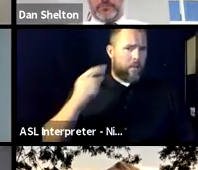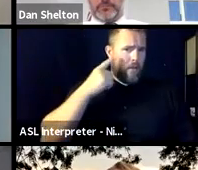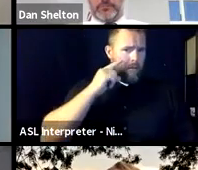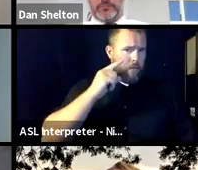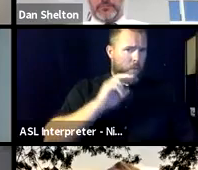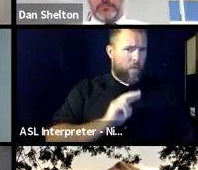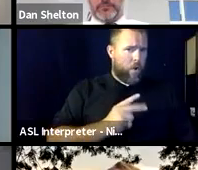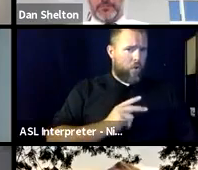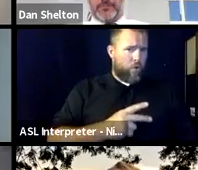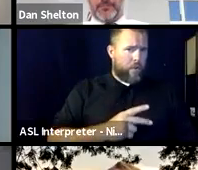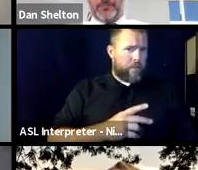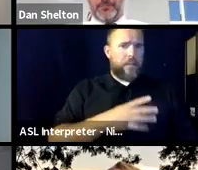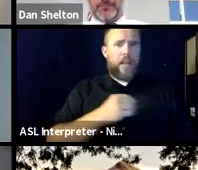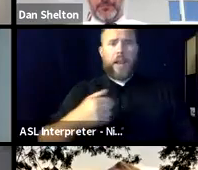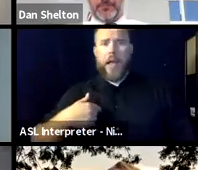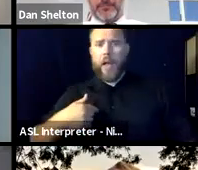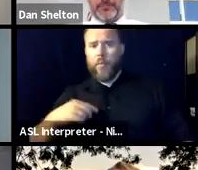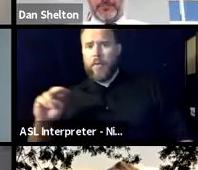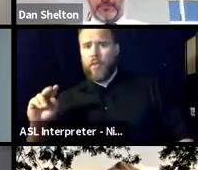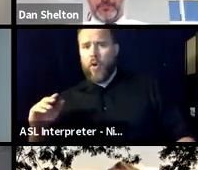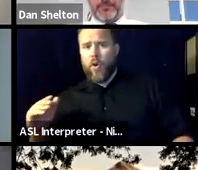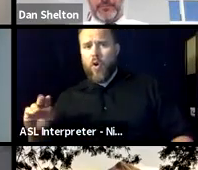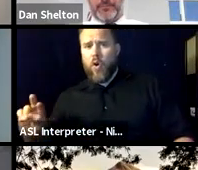for the legislative committee.